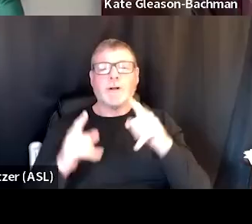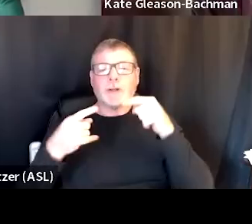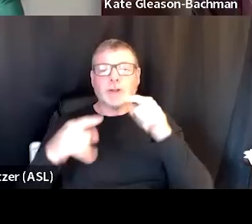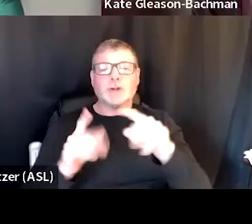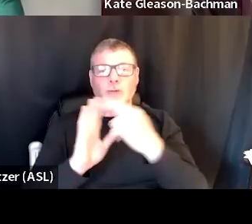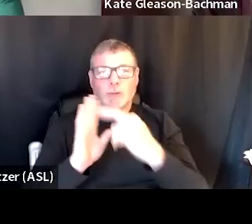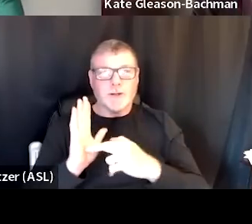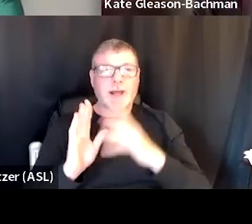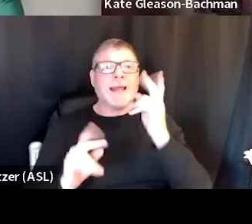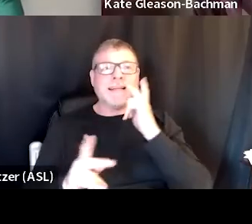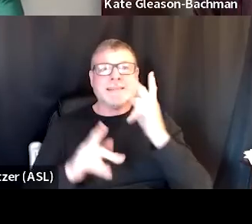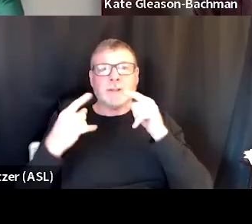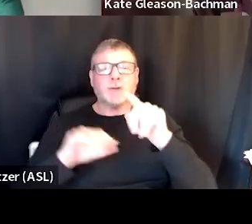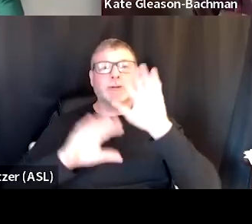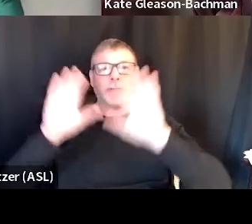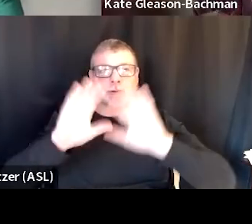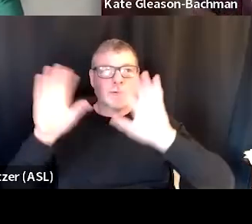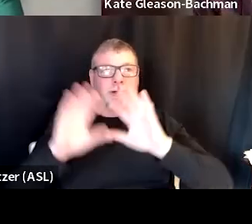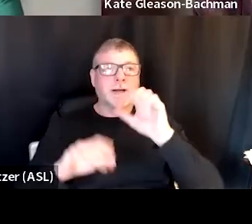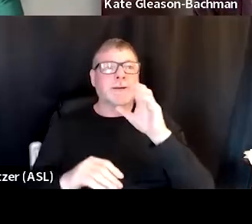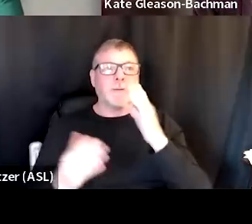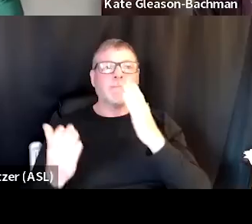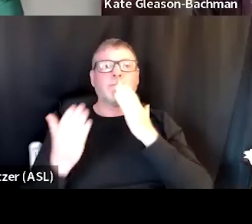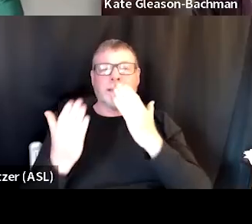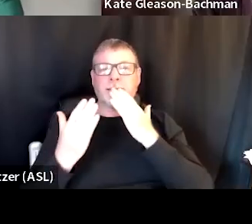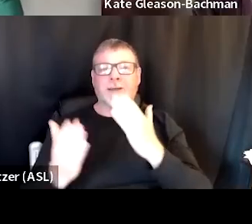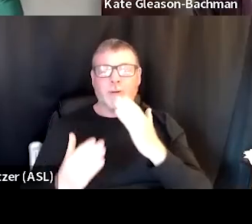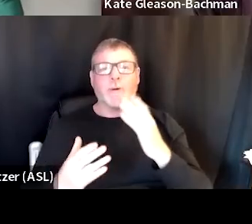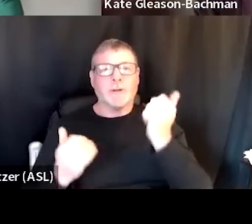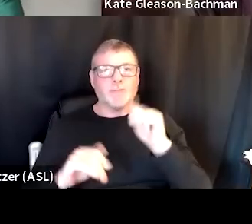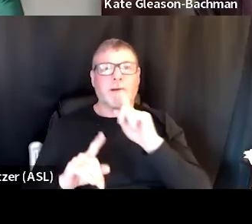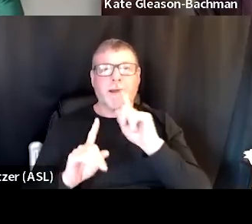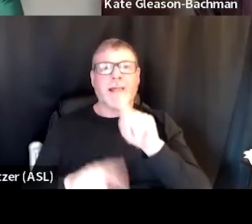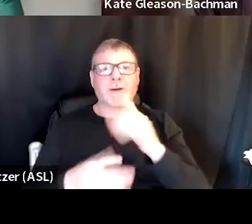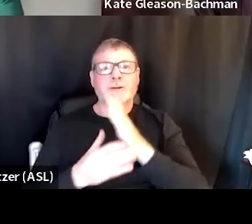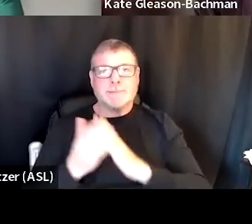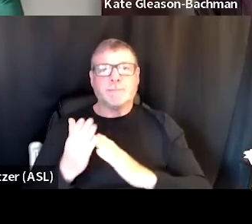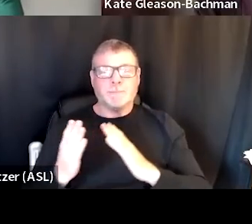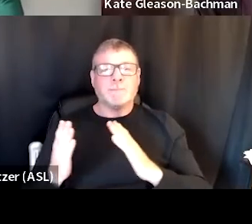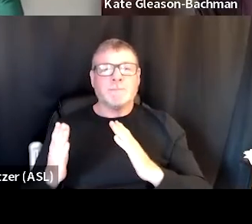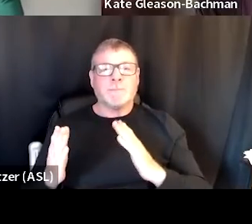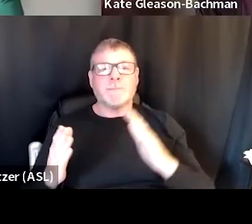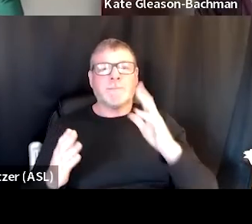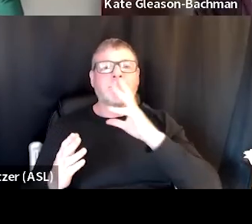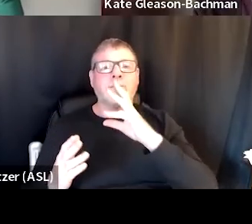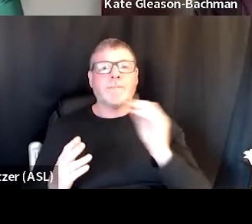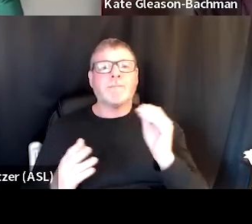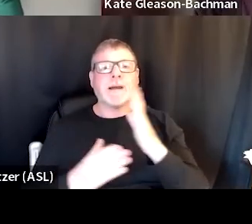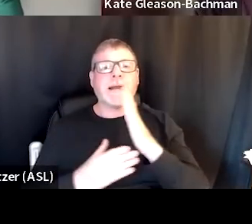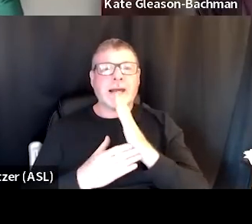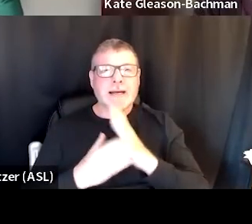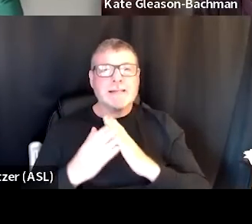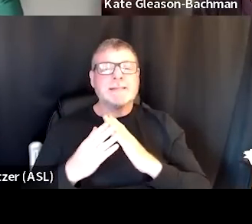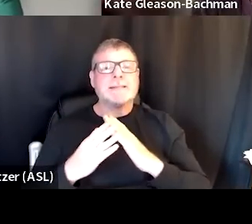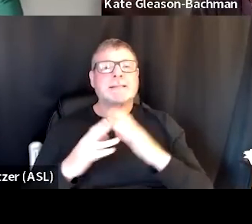seen a bunch in the chat, which has been great. So thank you so much. I know we've been trying to answer some of them, and some of them we'll get to in